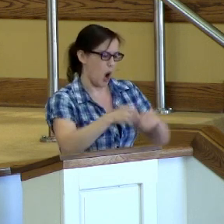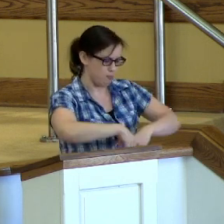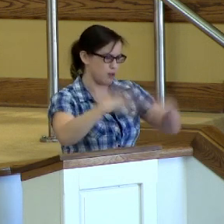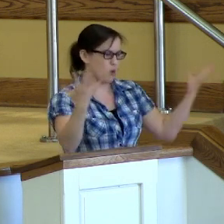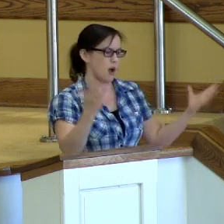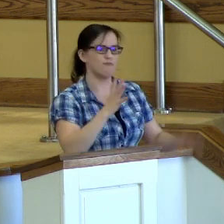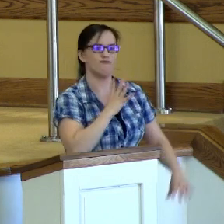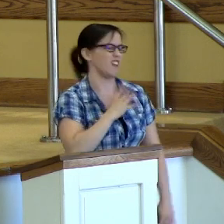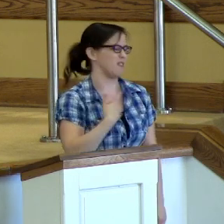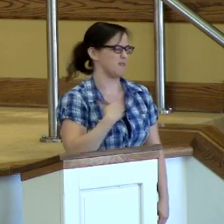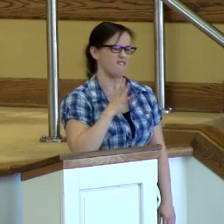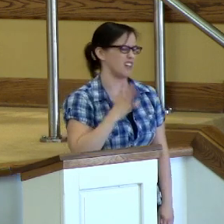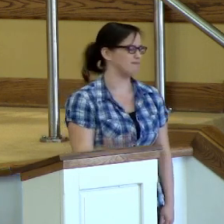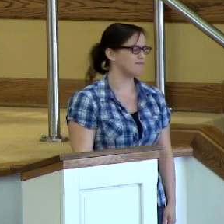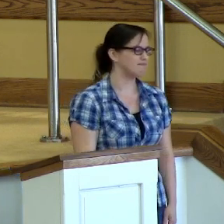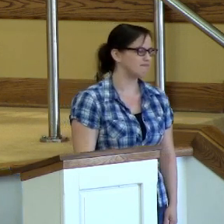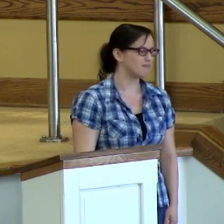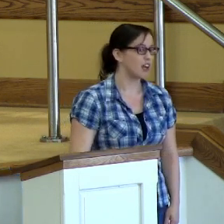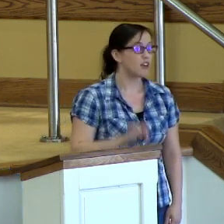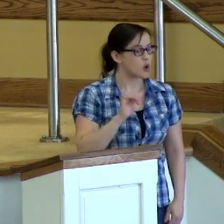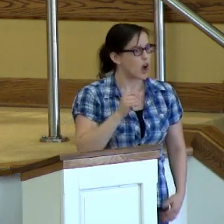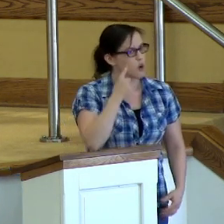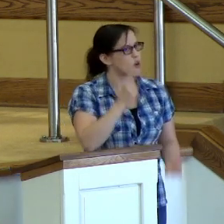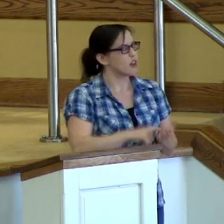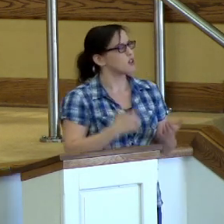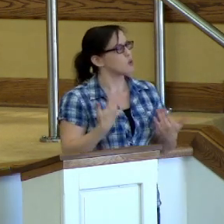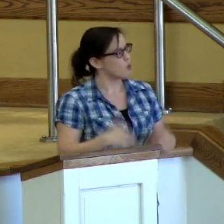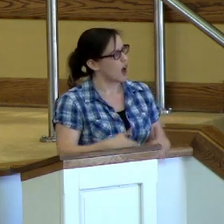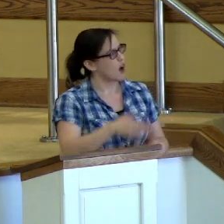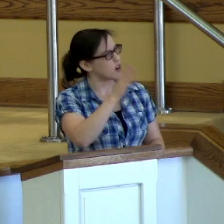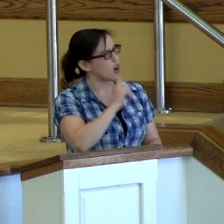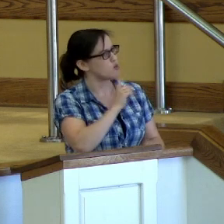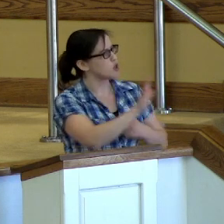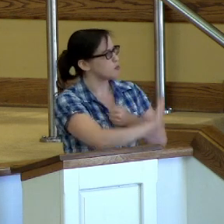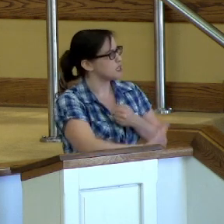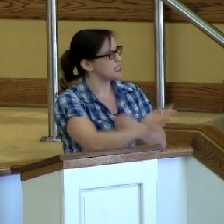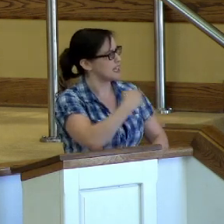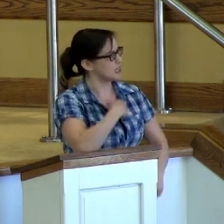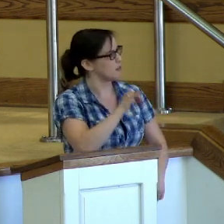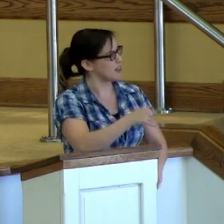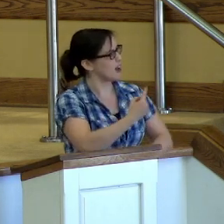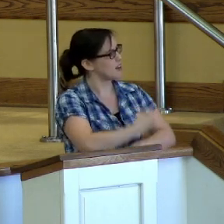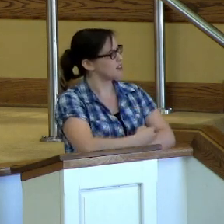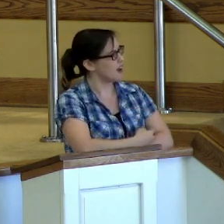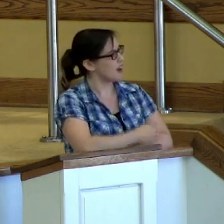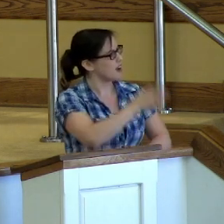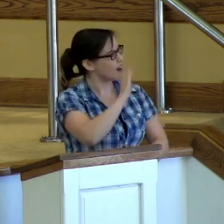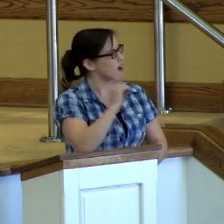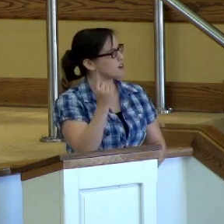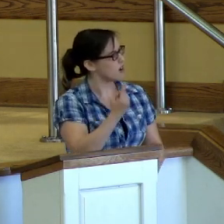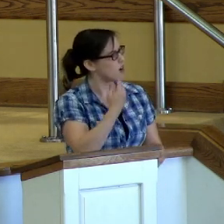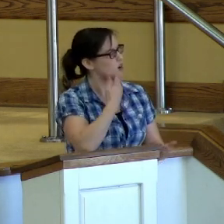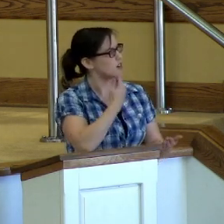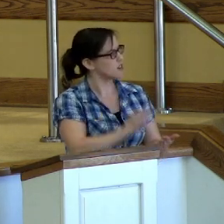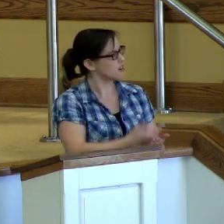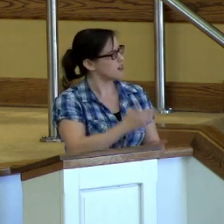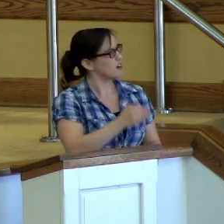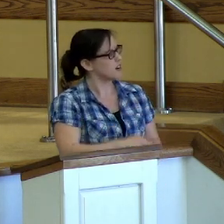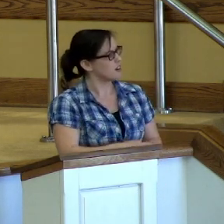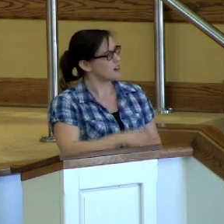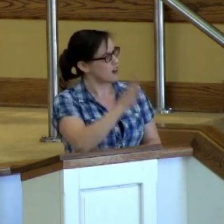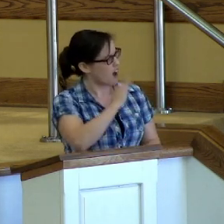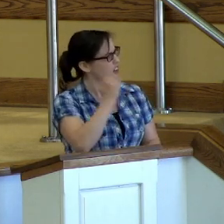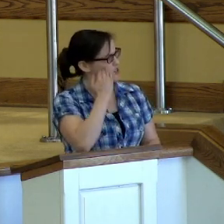through quite a few things. But through it all, God's been good, isn't he? He's good. So which way are you in the